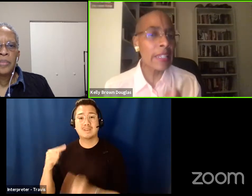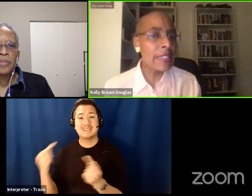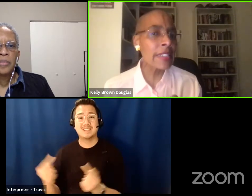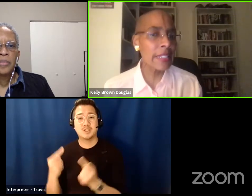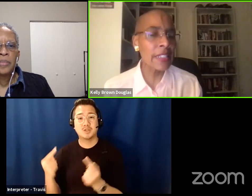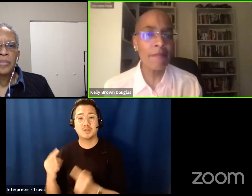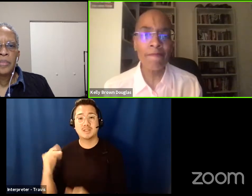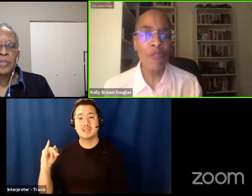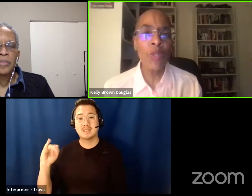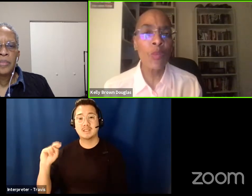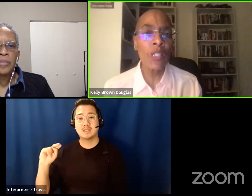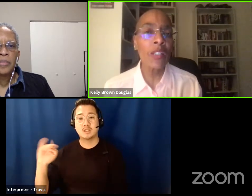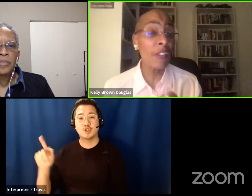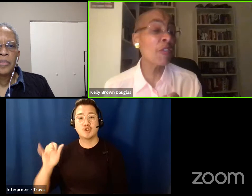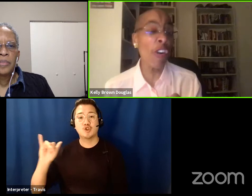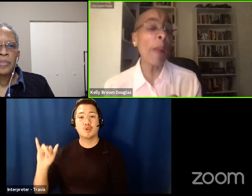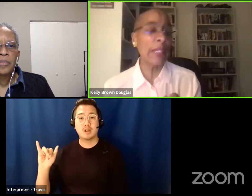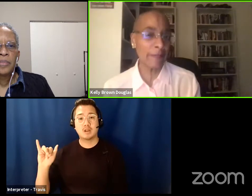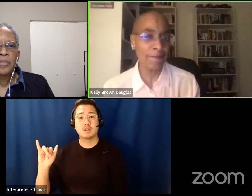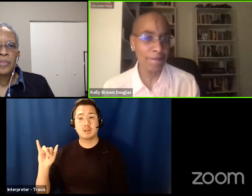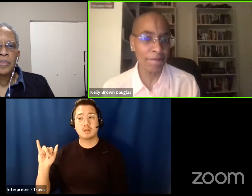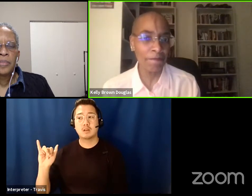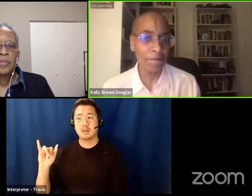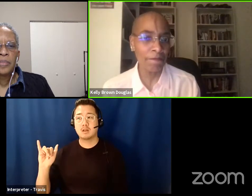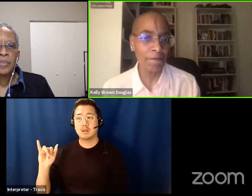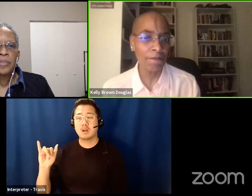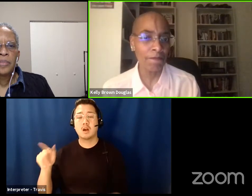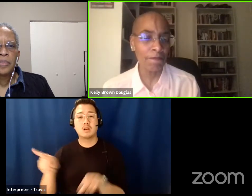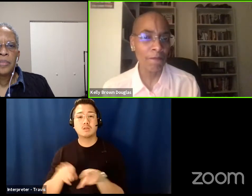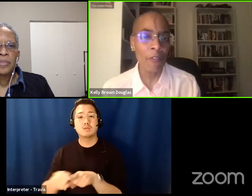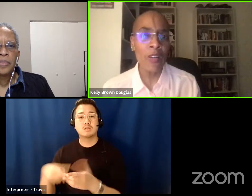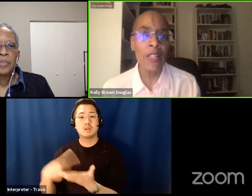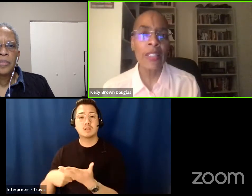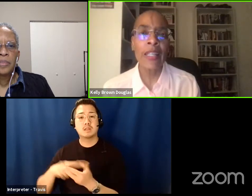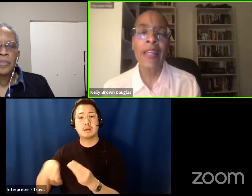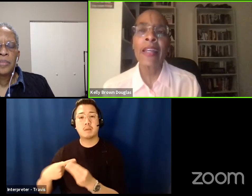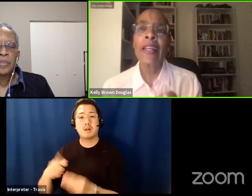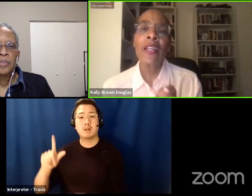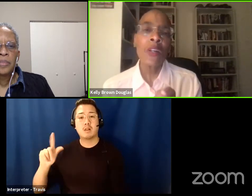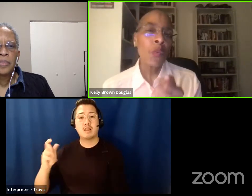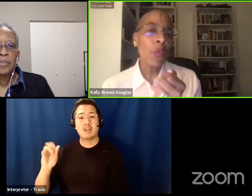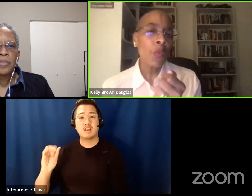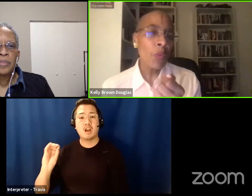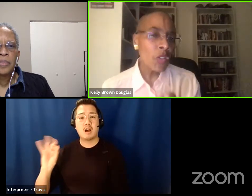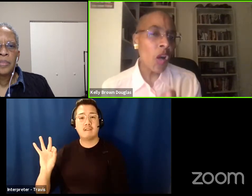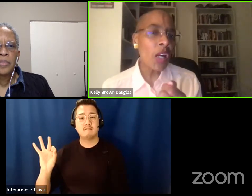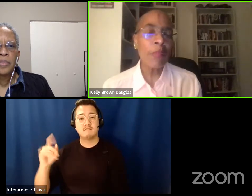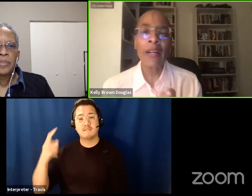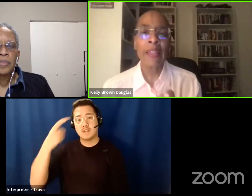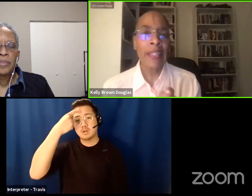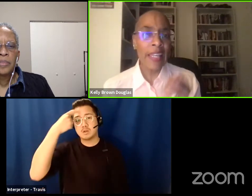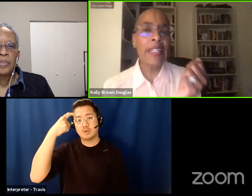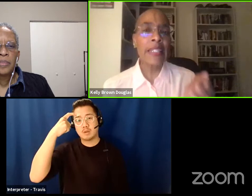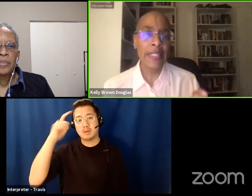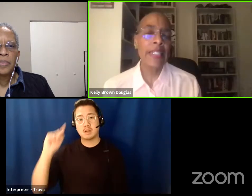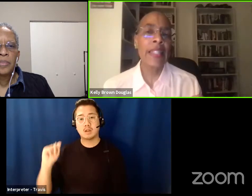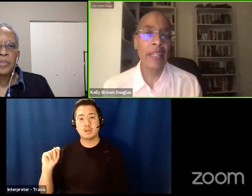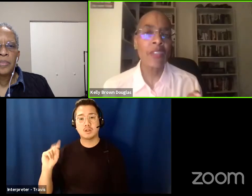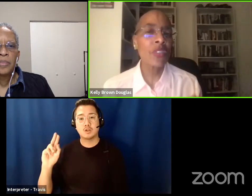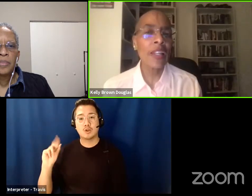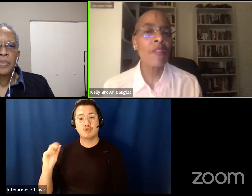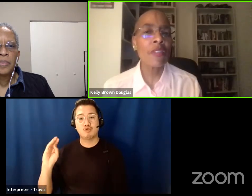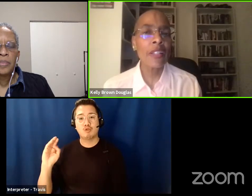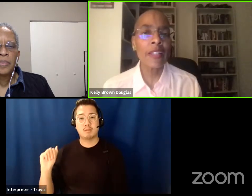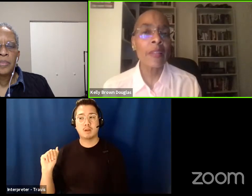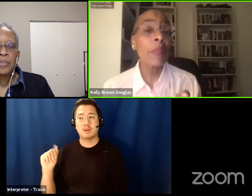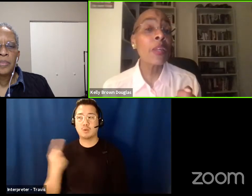and the legacy, if we will, of trauma, right? We talk about the legacy that